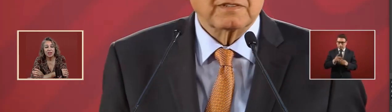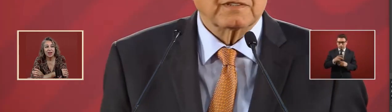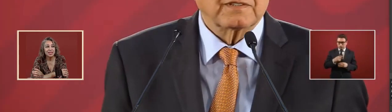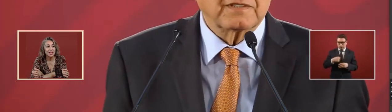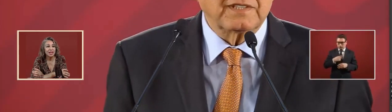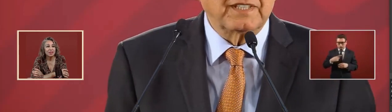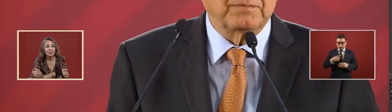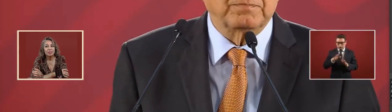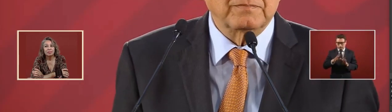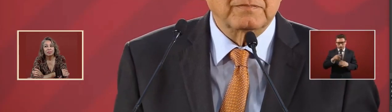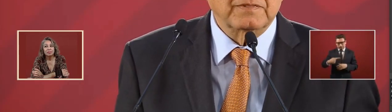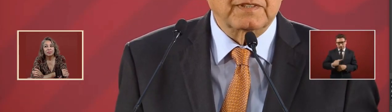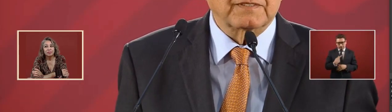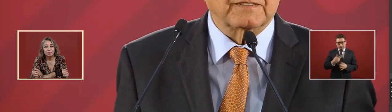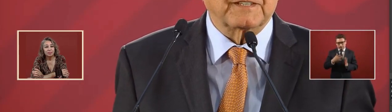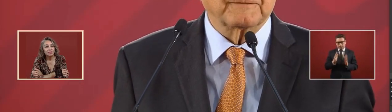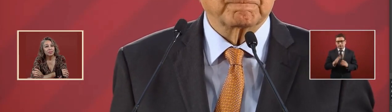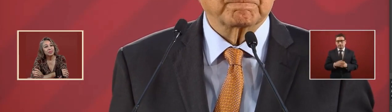that, but you're asking.